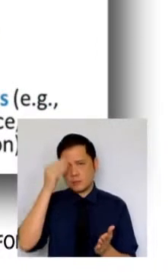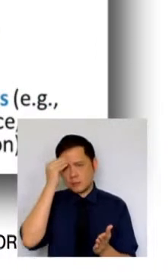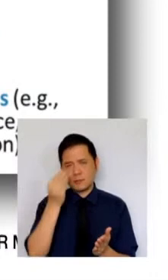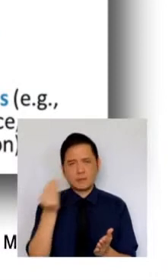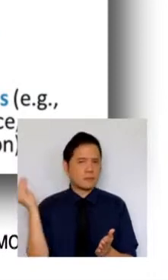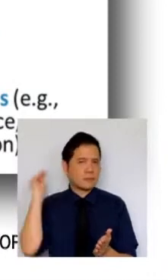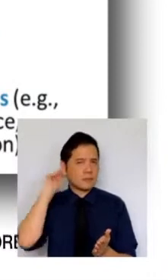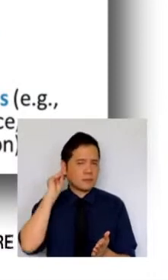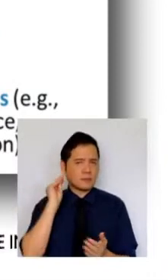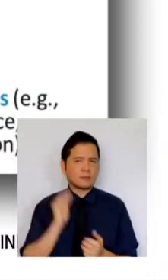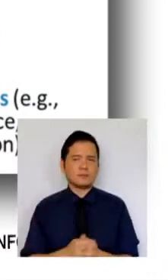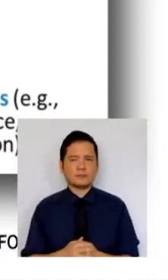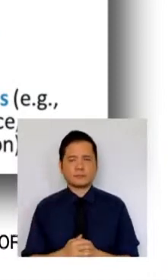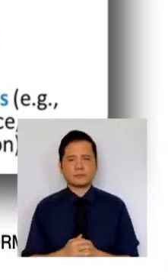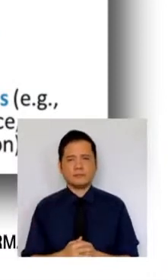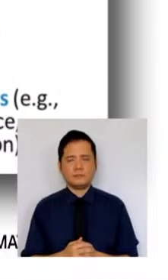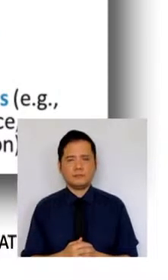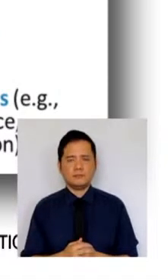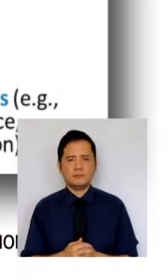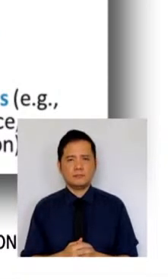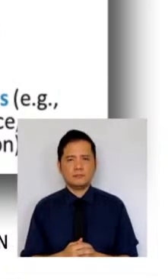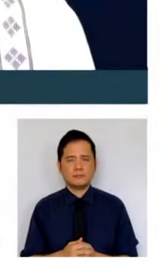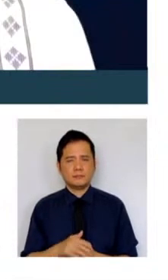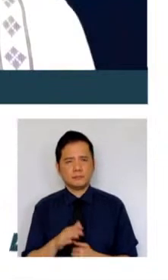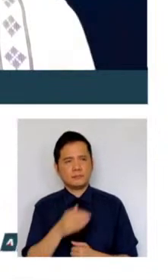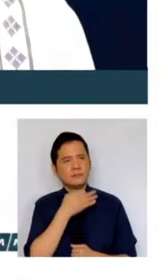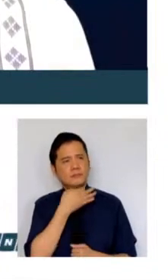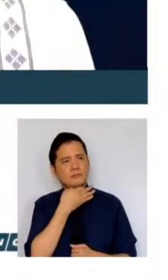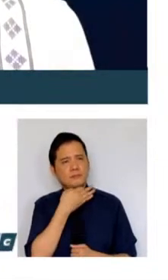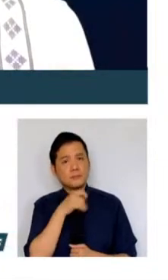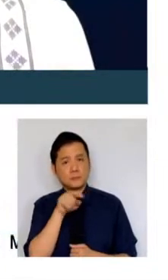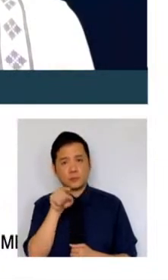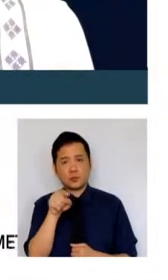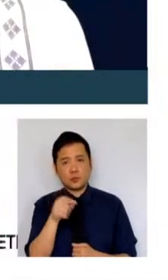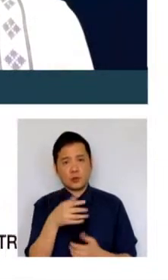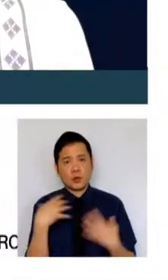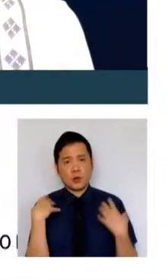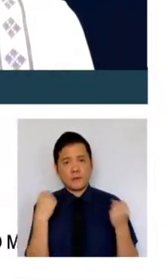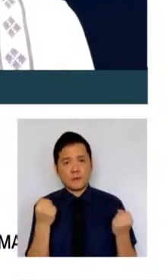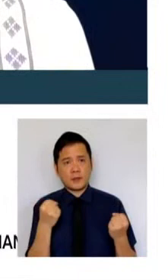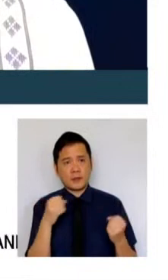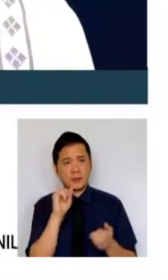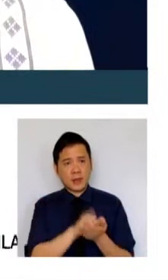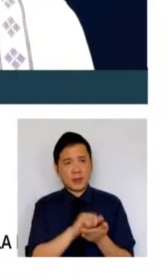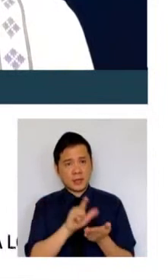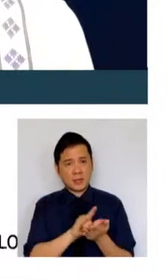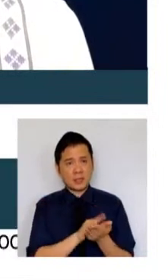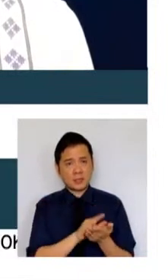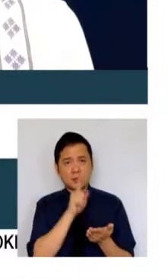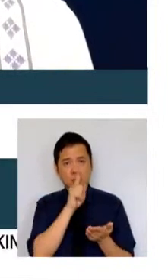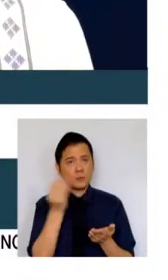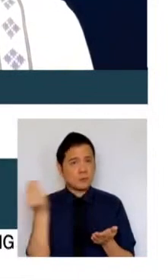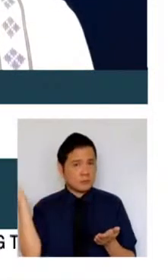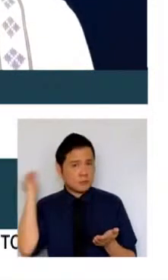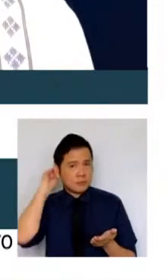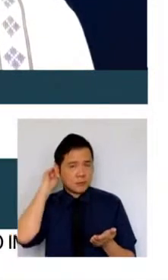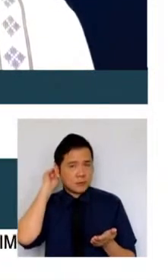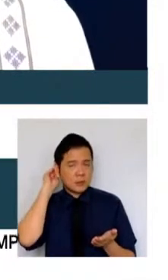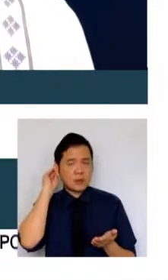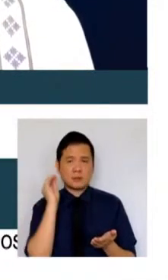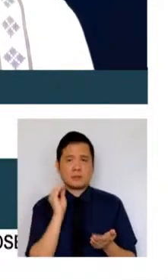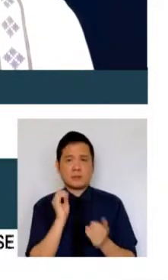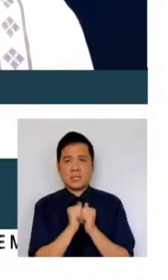take fully as we move forward. Are you confident now, Chairman, that these lessons have been learned and these are the lessons that will be